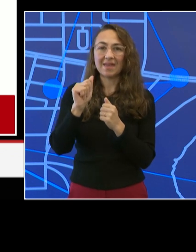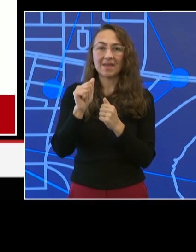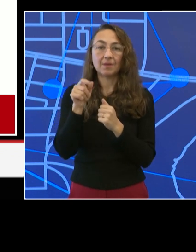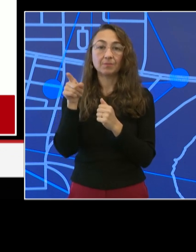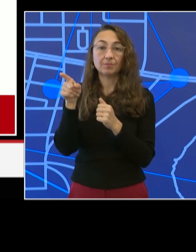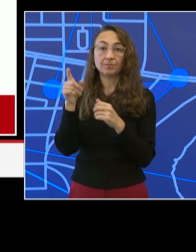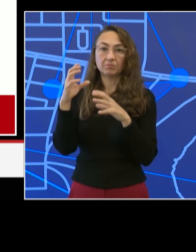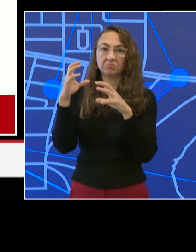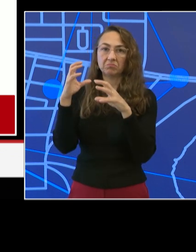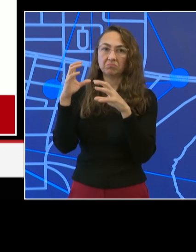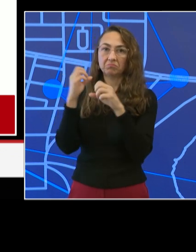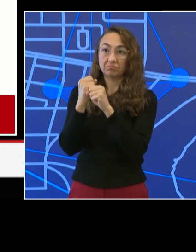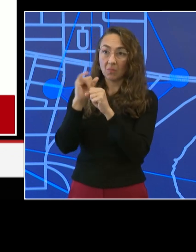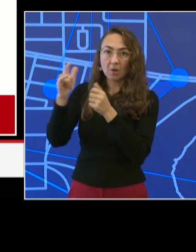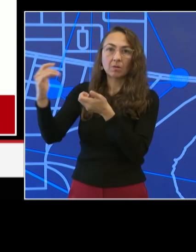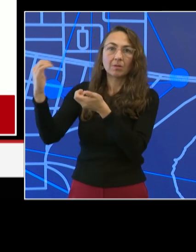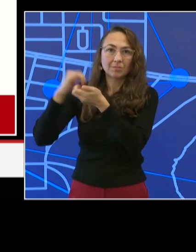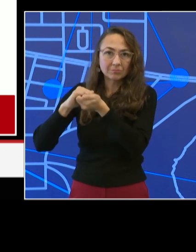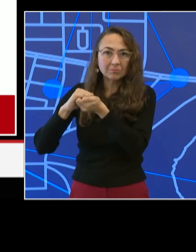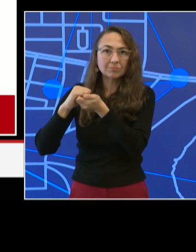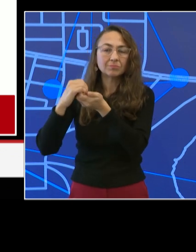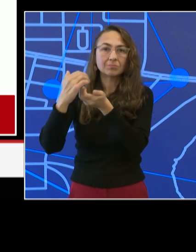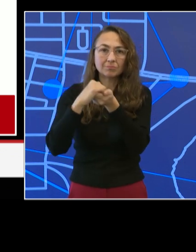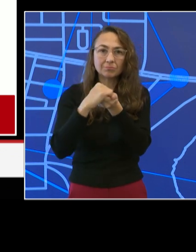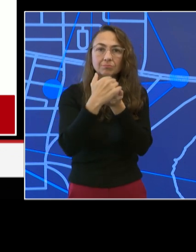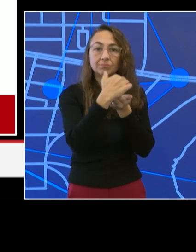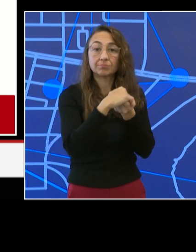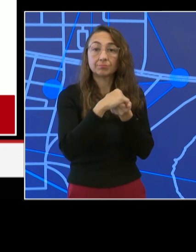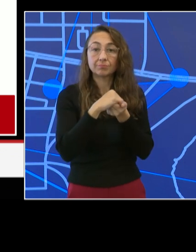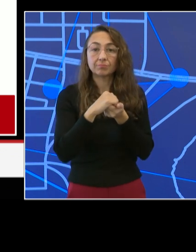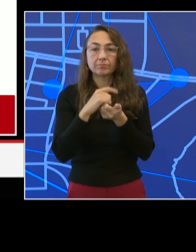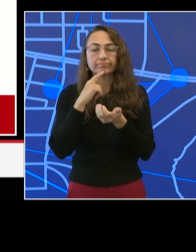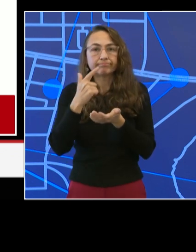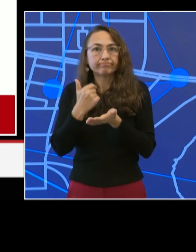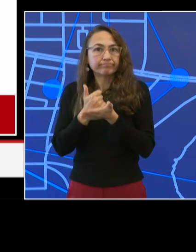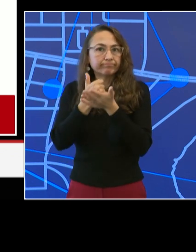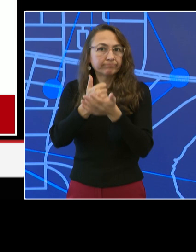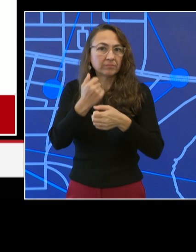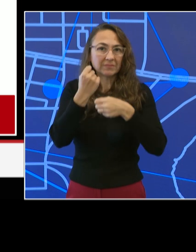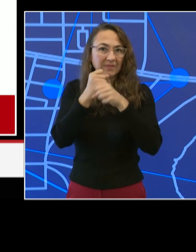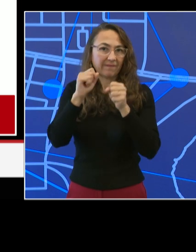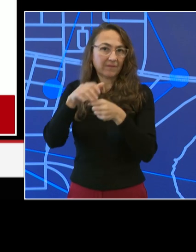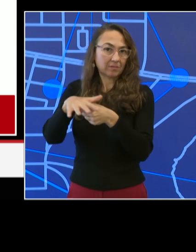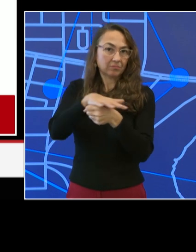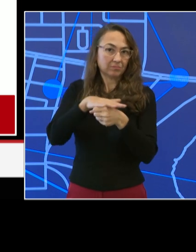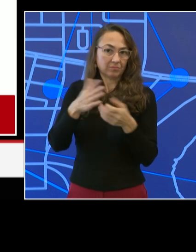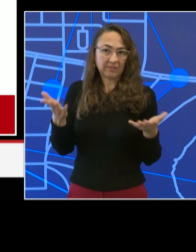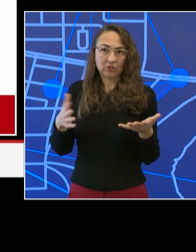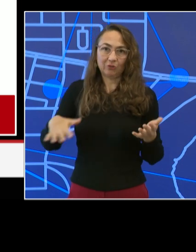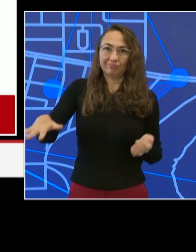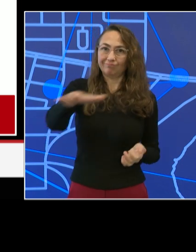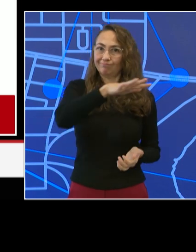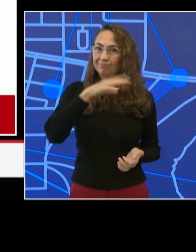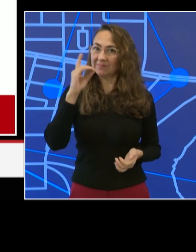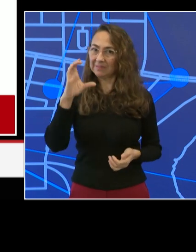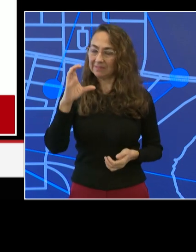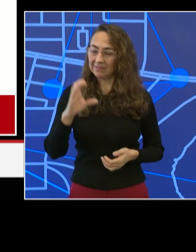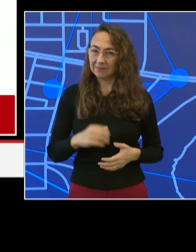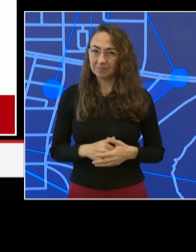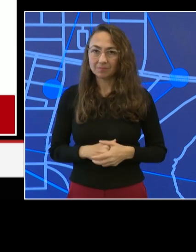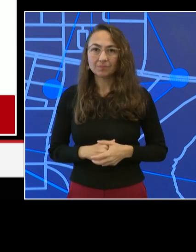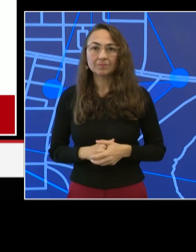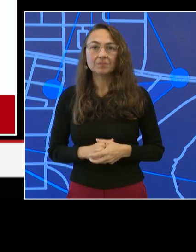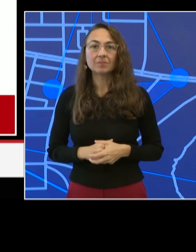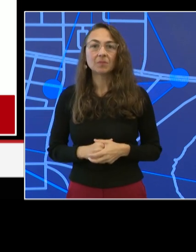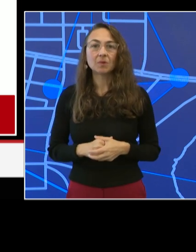what you're seeing today will culminate in having safer areas across our city. And that focus on, we also